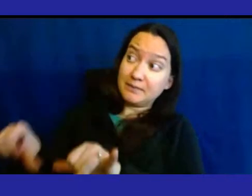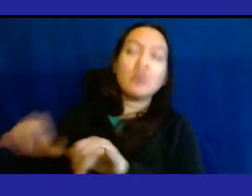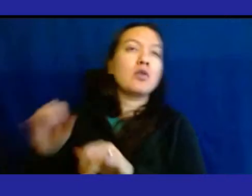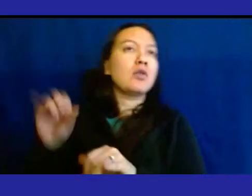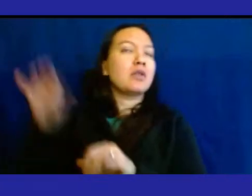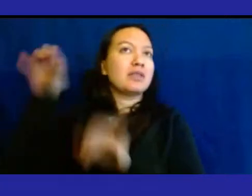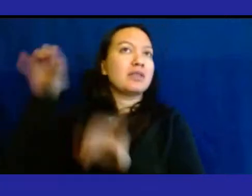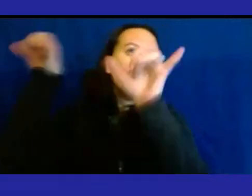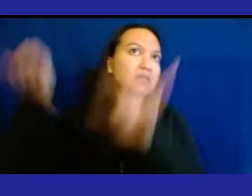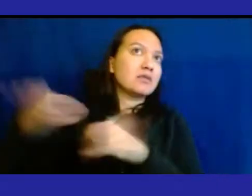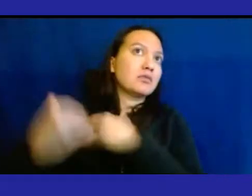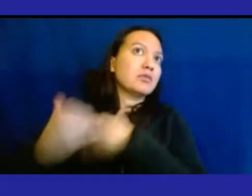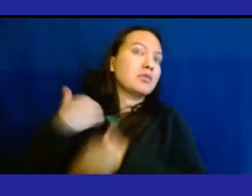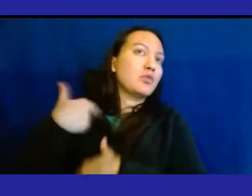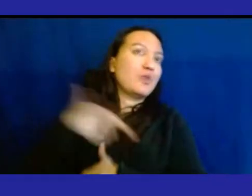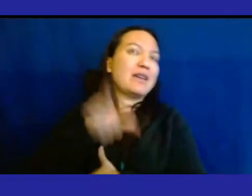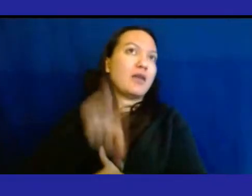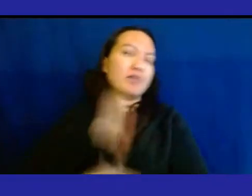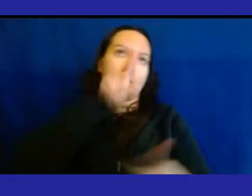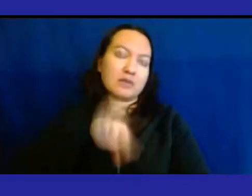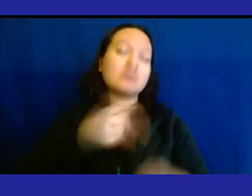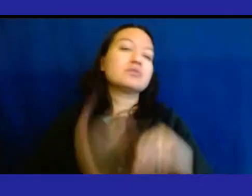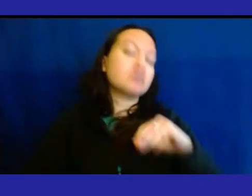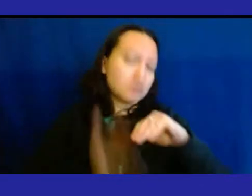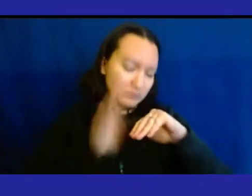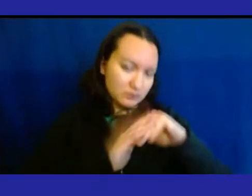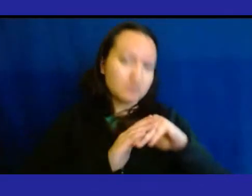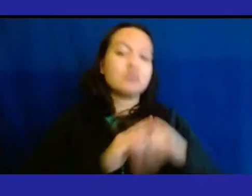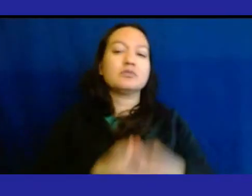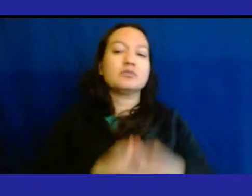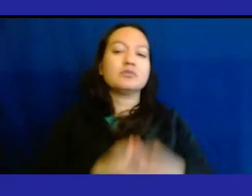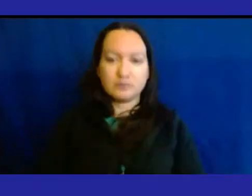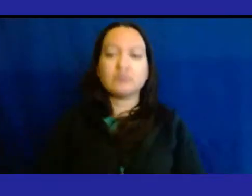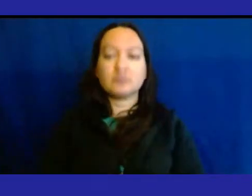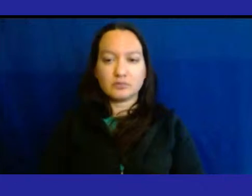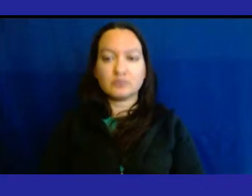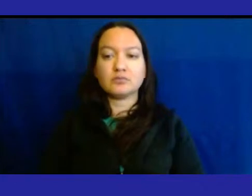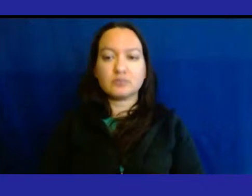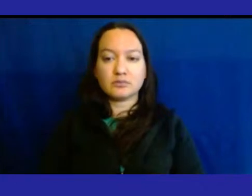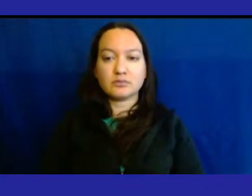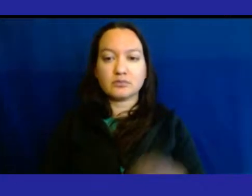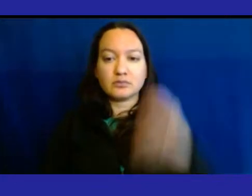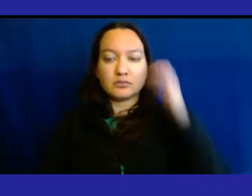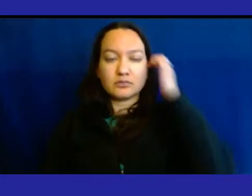response. So there has been an increase in the number of externals that have been filed.